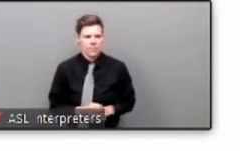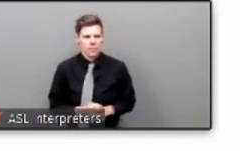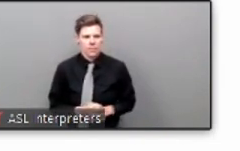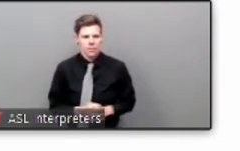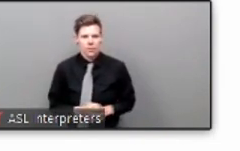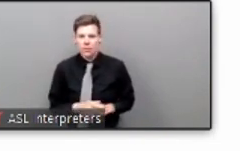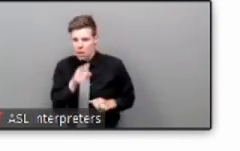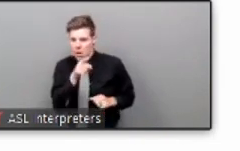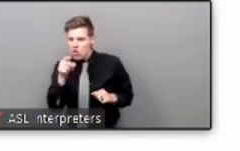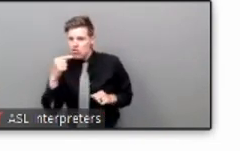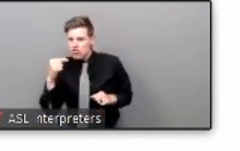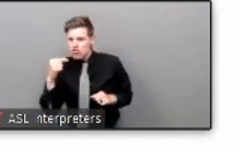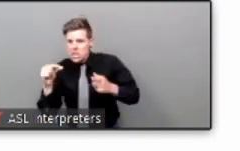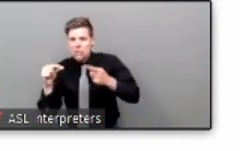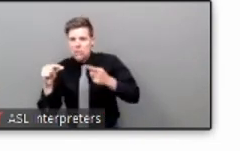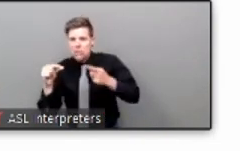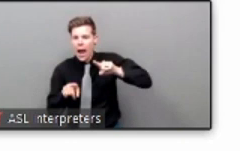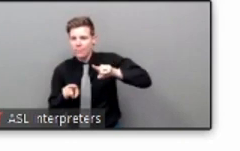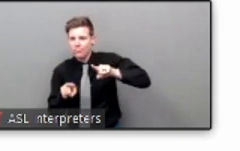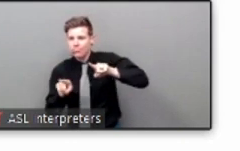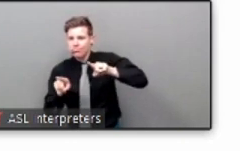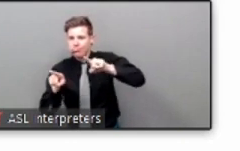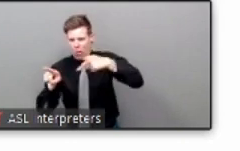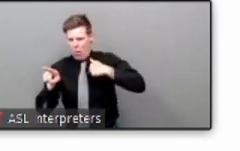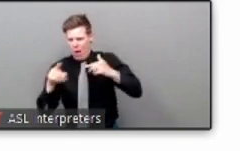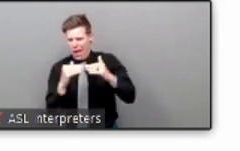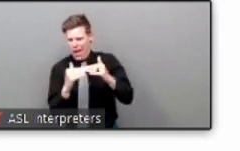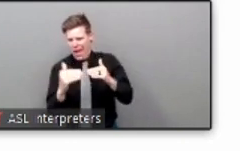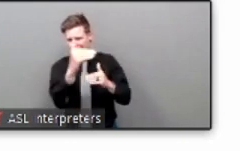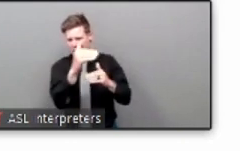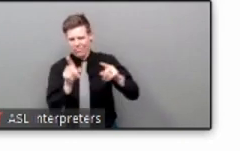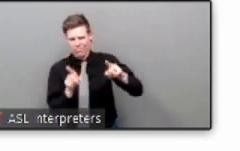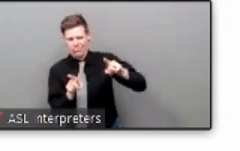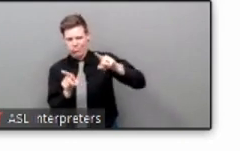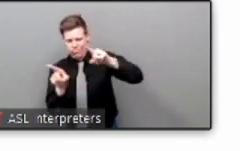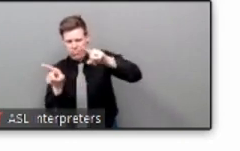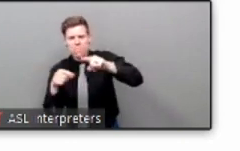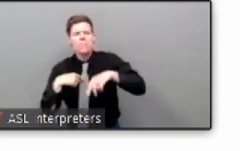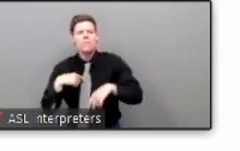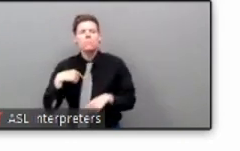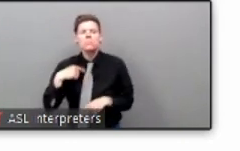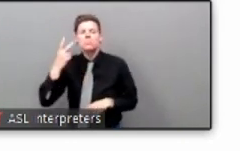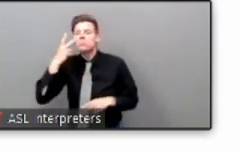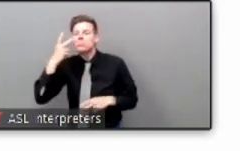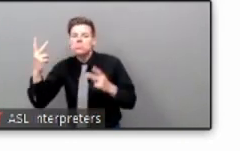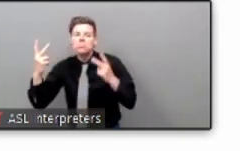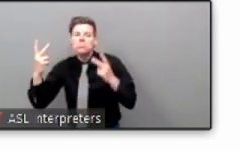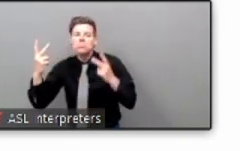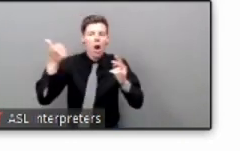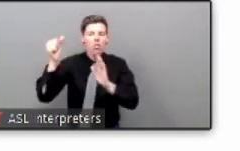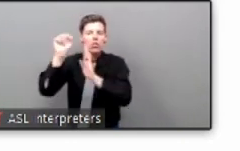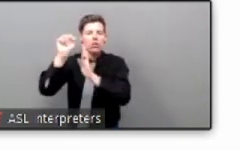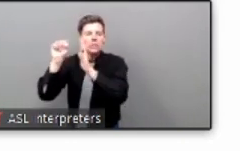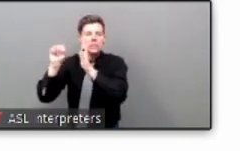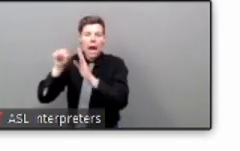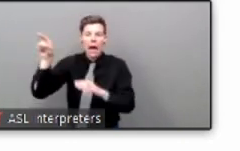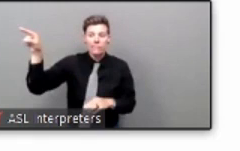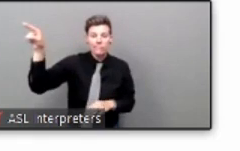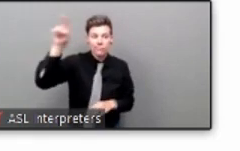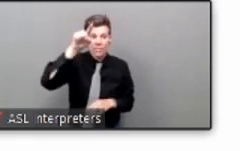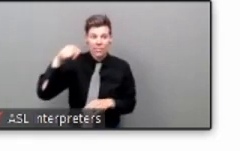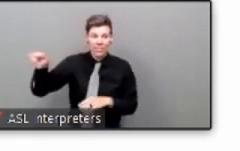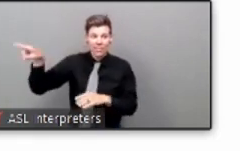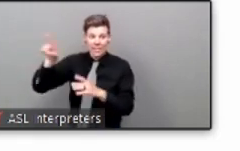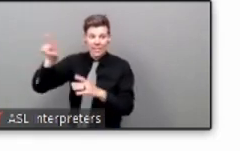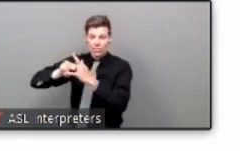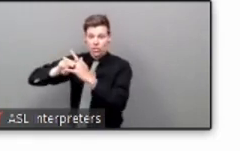same sort of results in New Mexico like we saw in Ohio and other places with the lottery, where a lot more younger individuals and